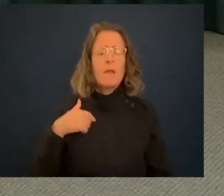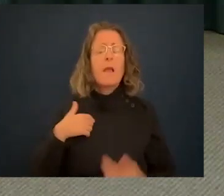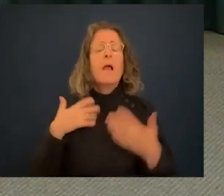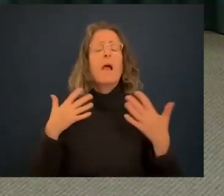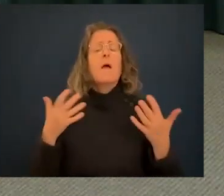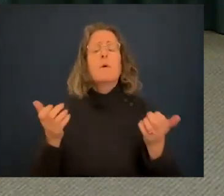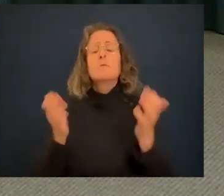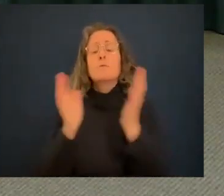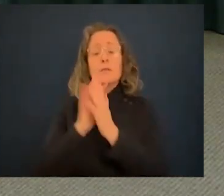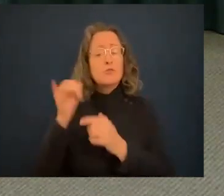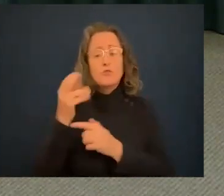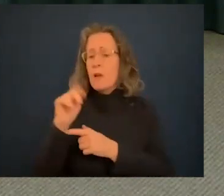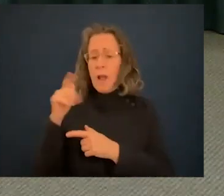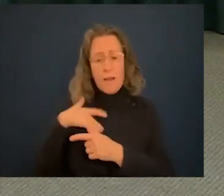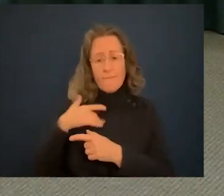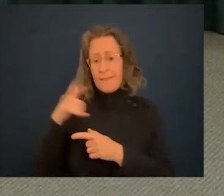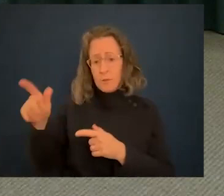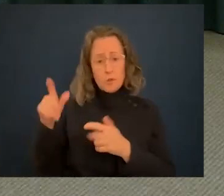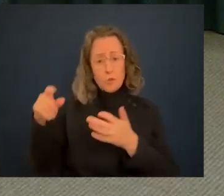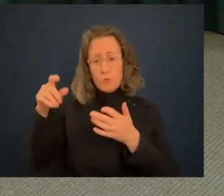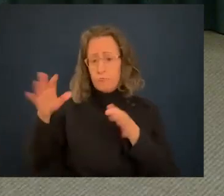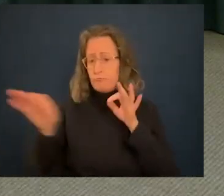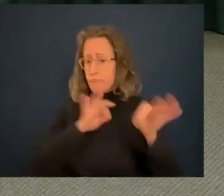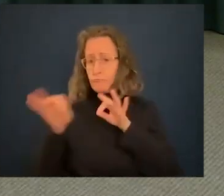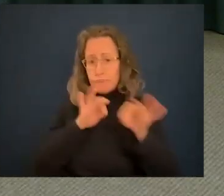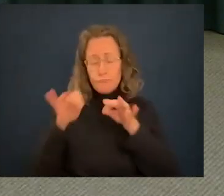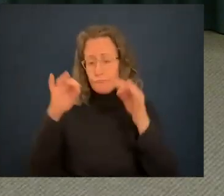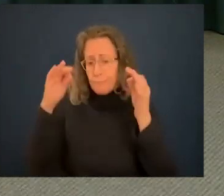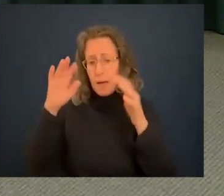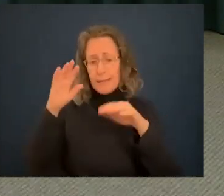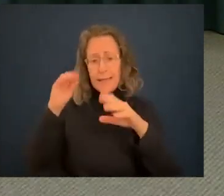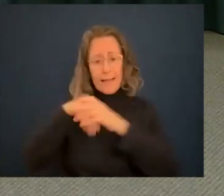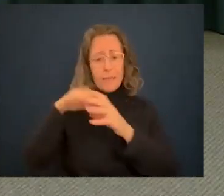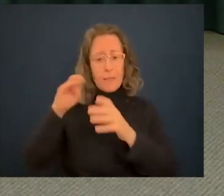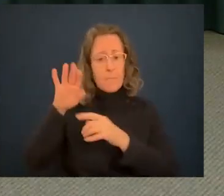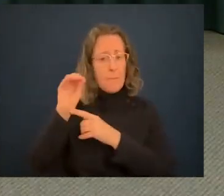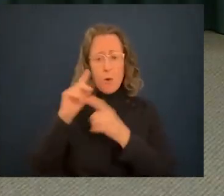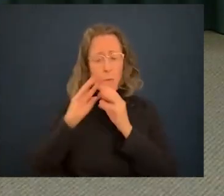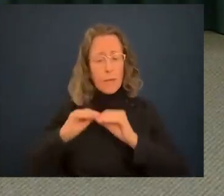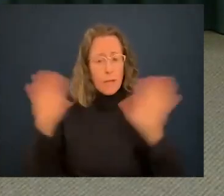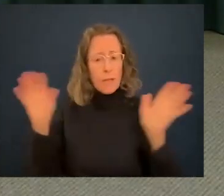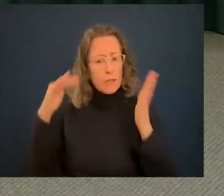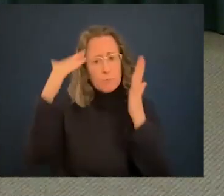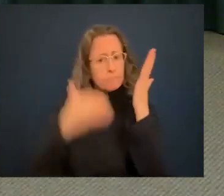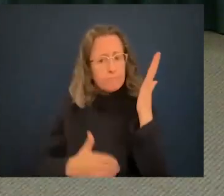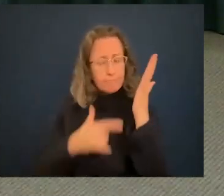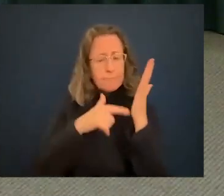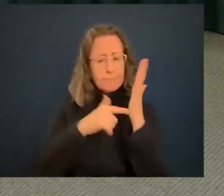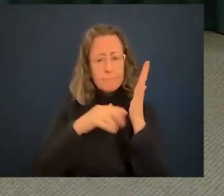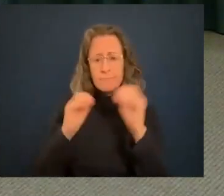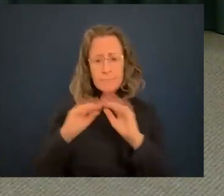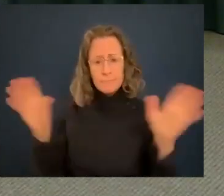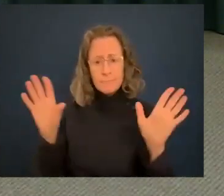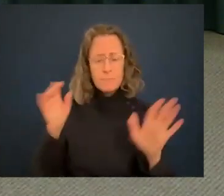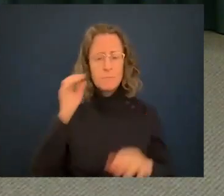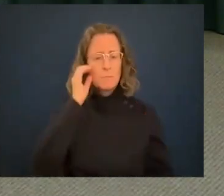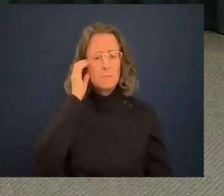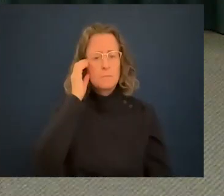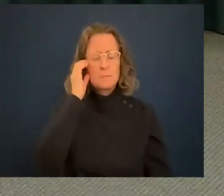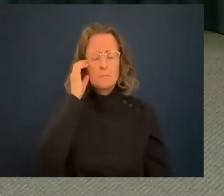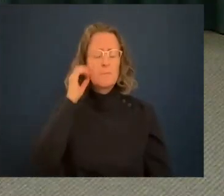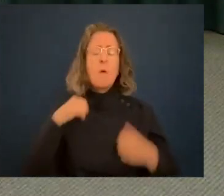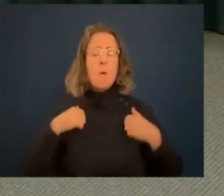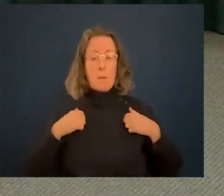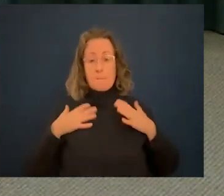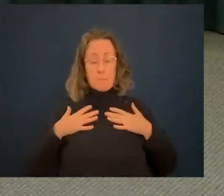for this um he would uh argue of them actually I mean just I I don't have